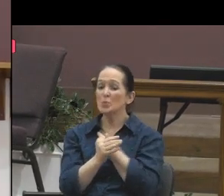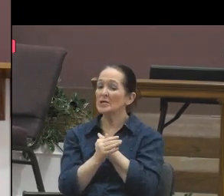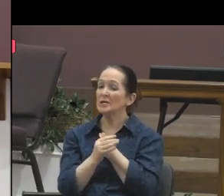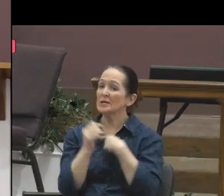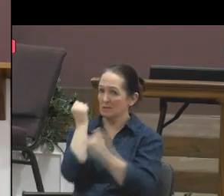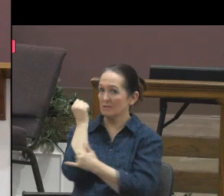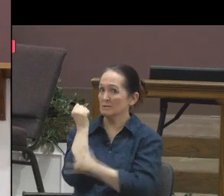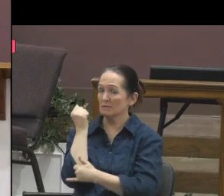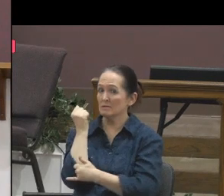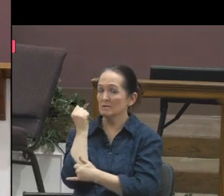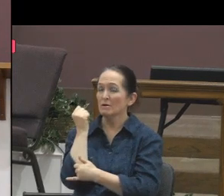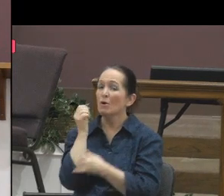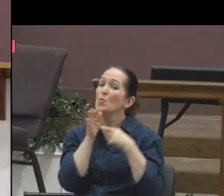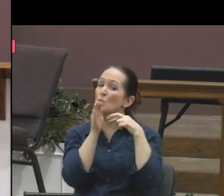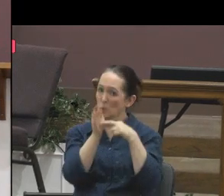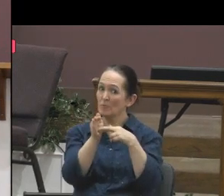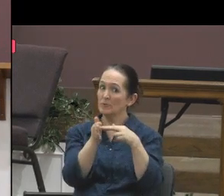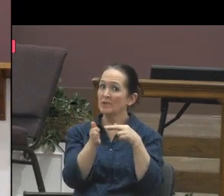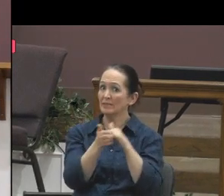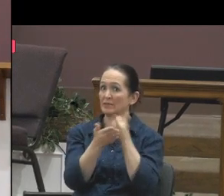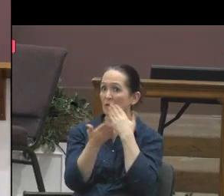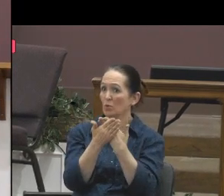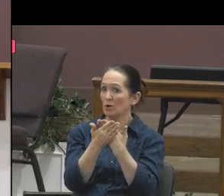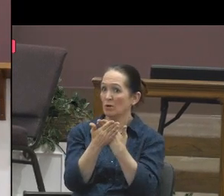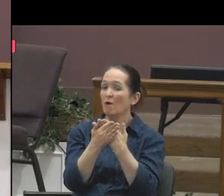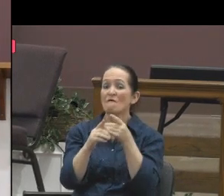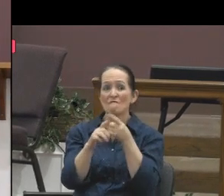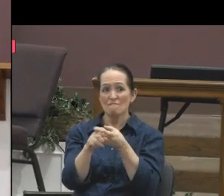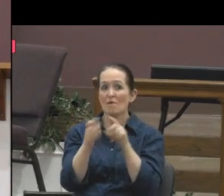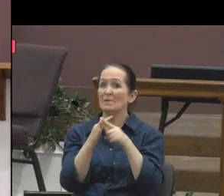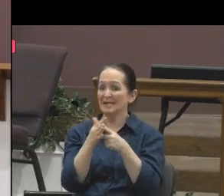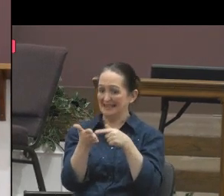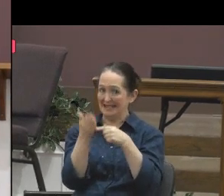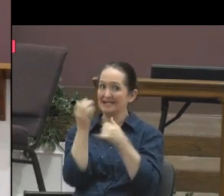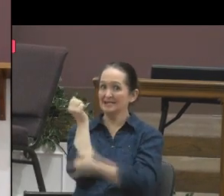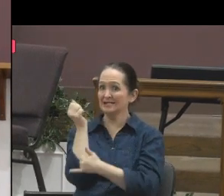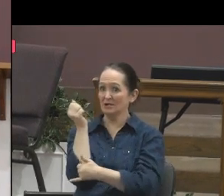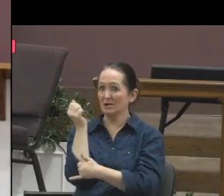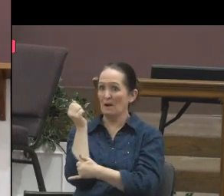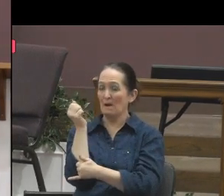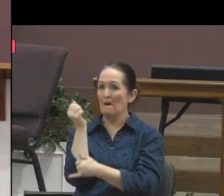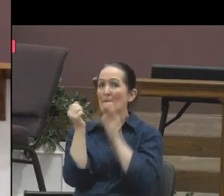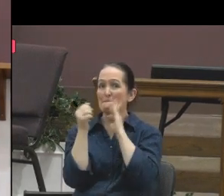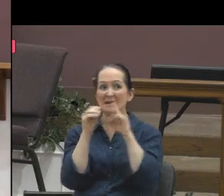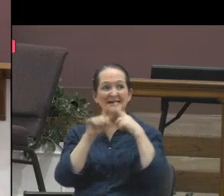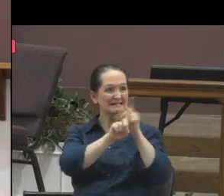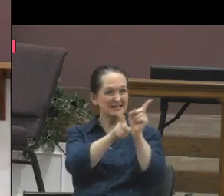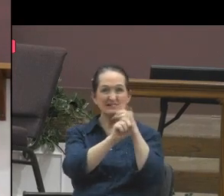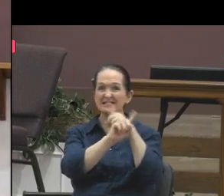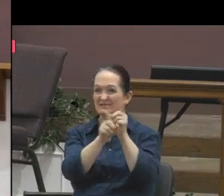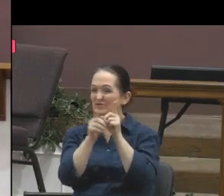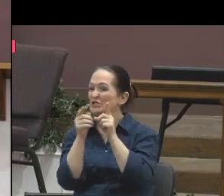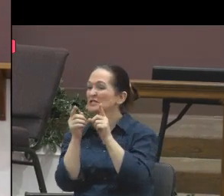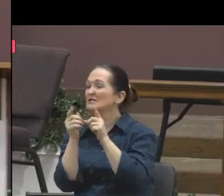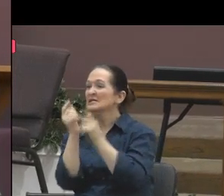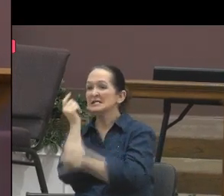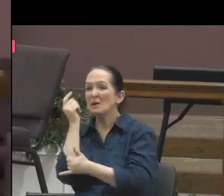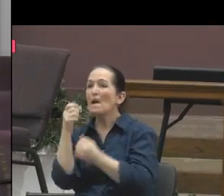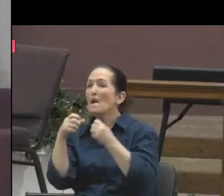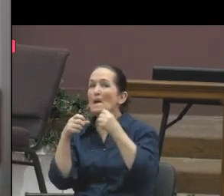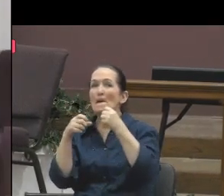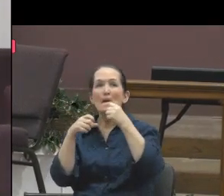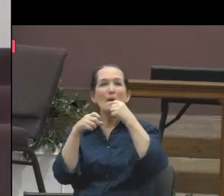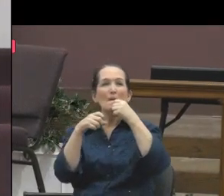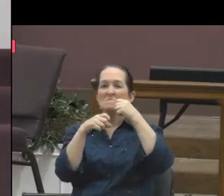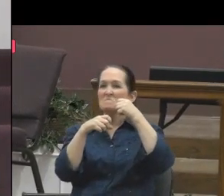nation represent that well. From the beginning, this nation has been a diverse nation made up of